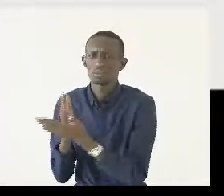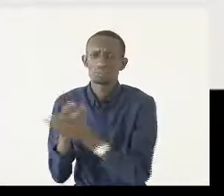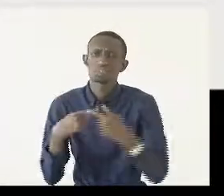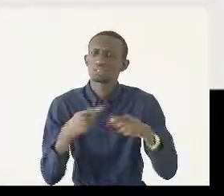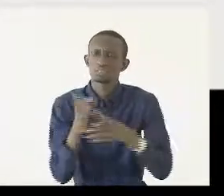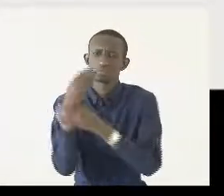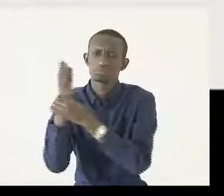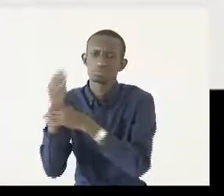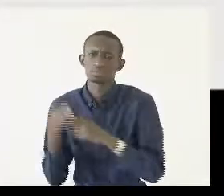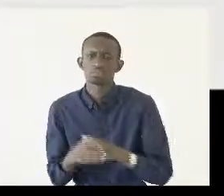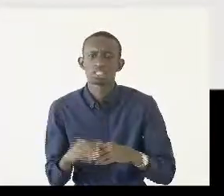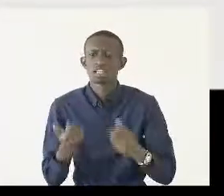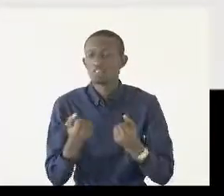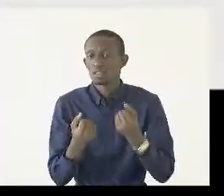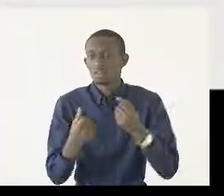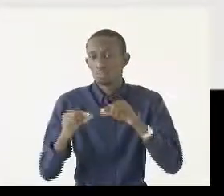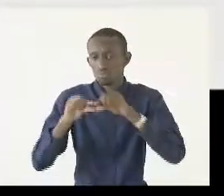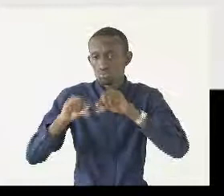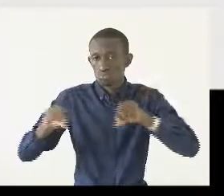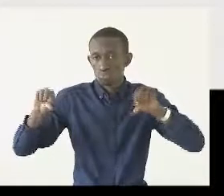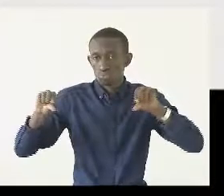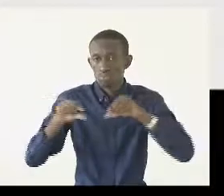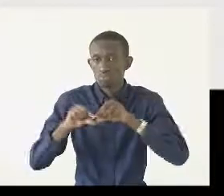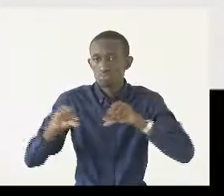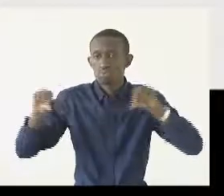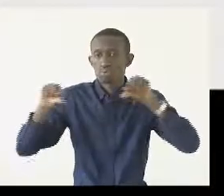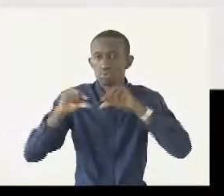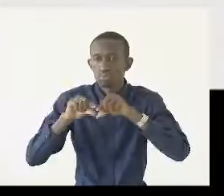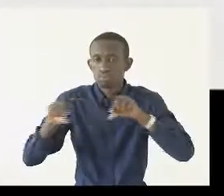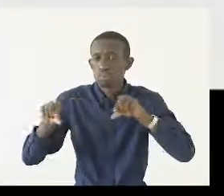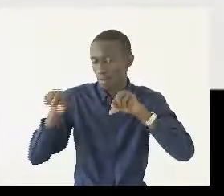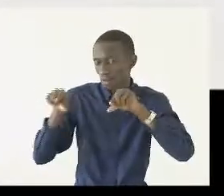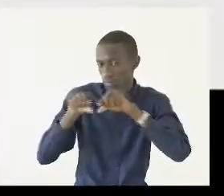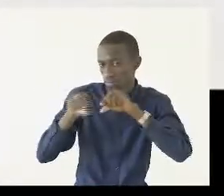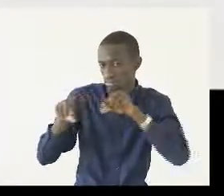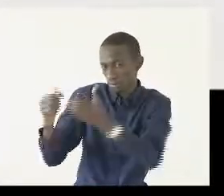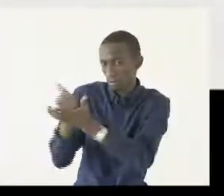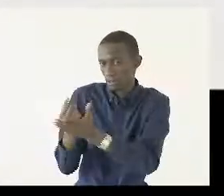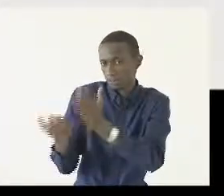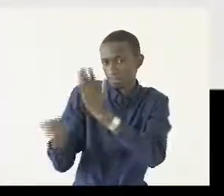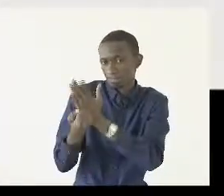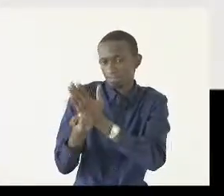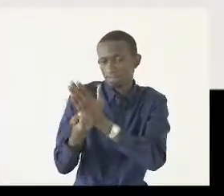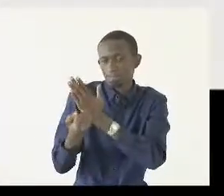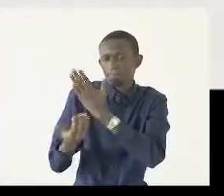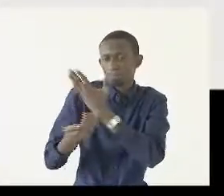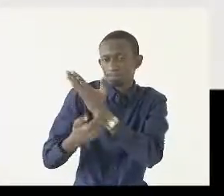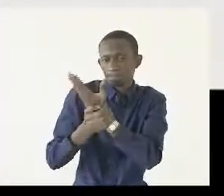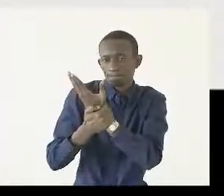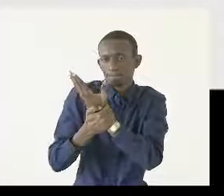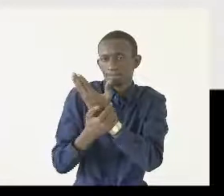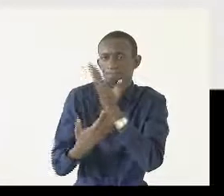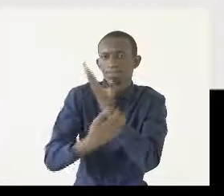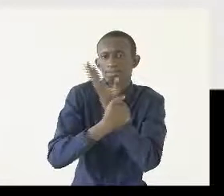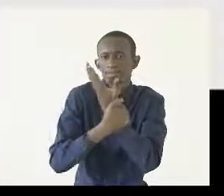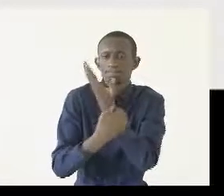Then it has the petiole. The leaf has petiole for attaching this leaf to the stem of the